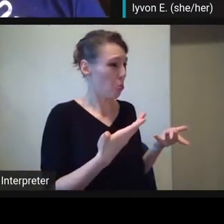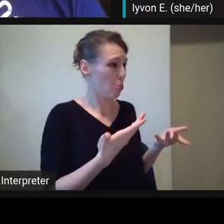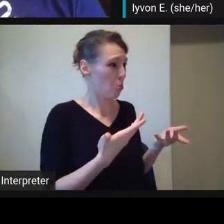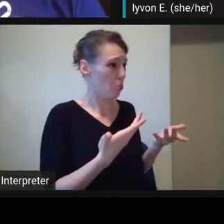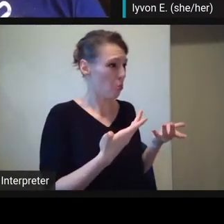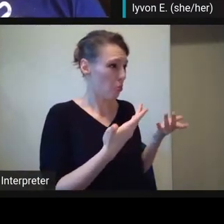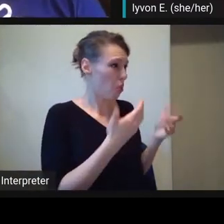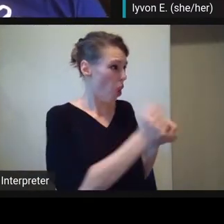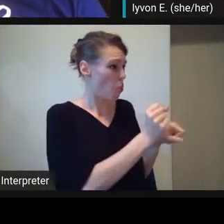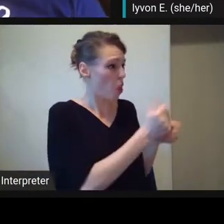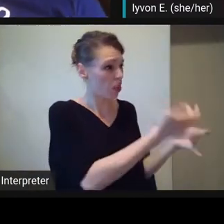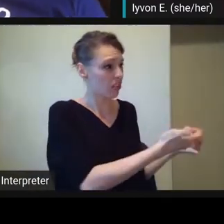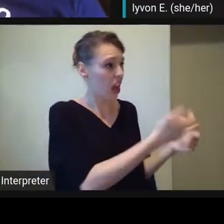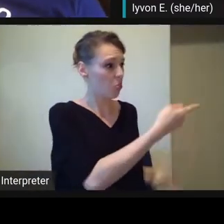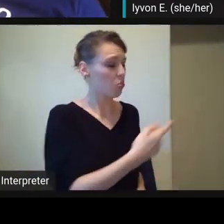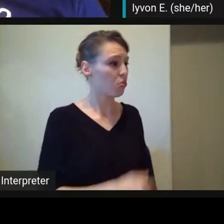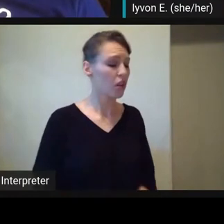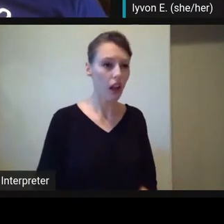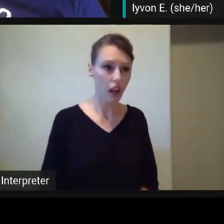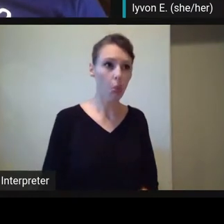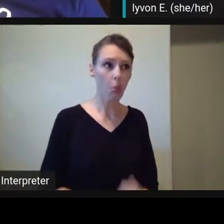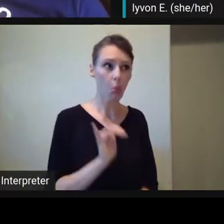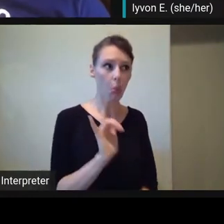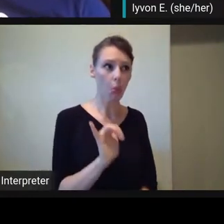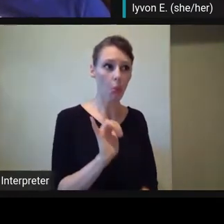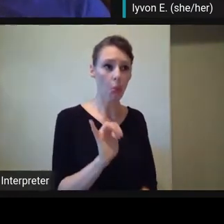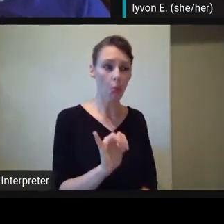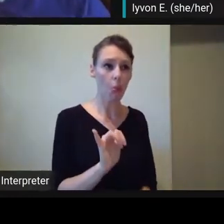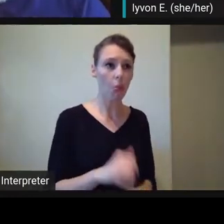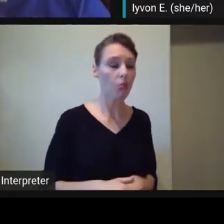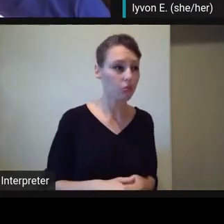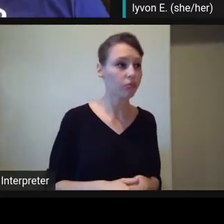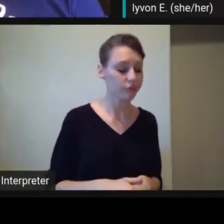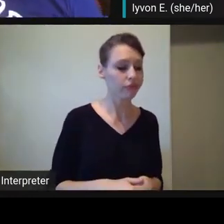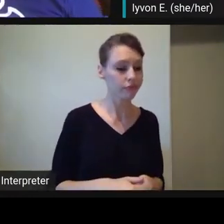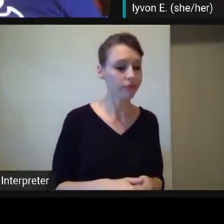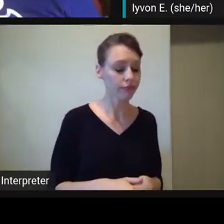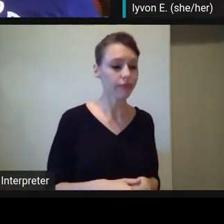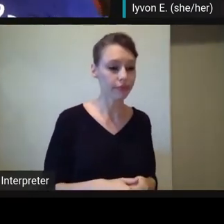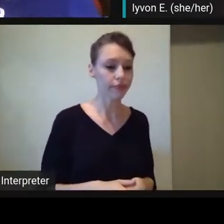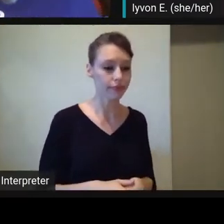to, and you should host some of these. Of course you should.